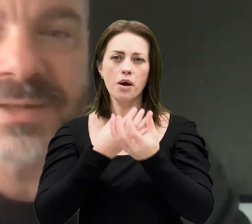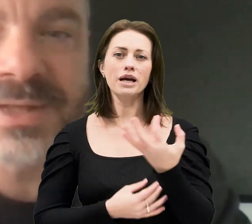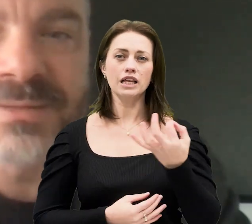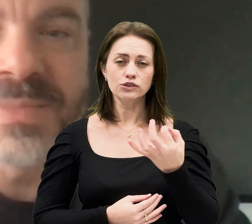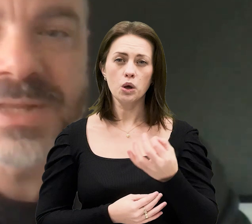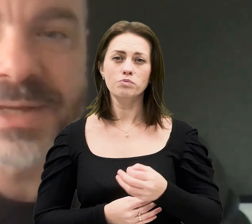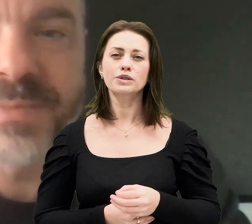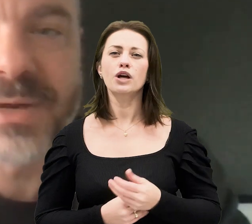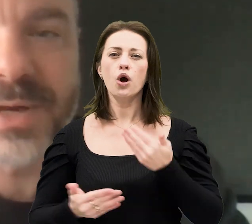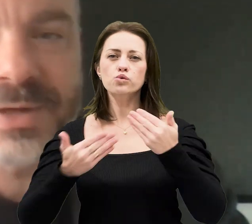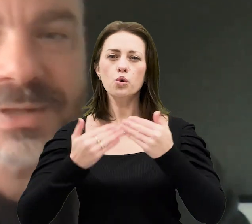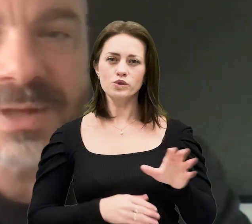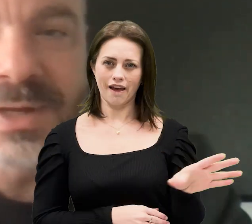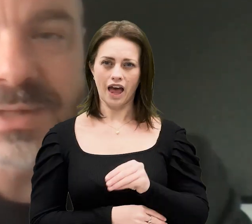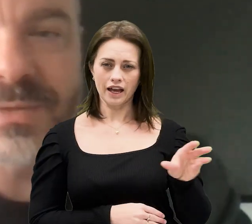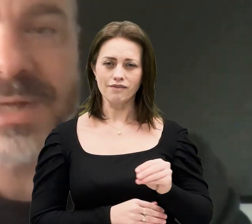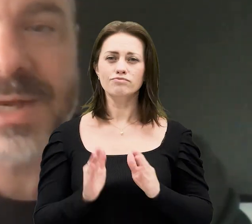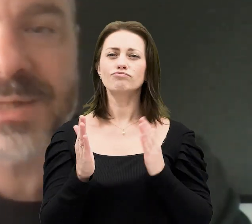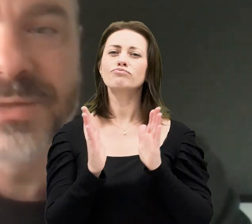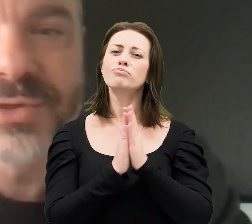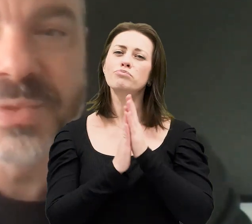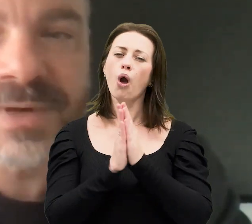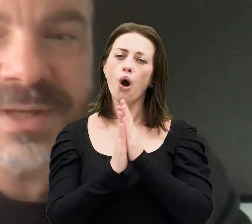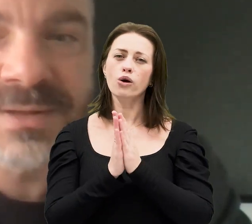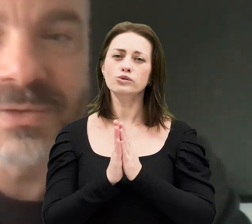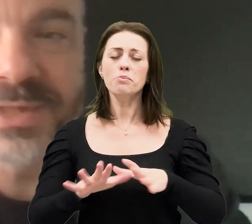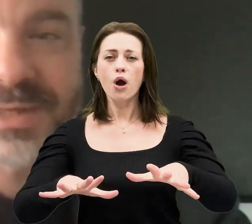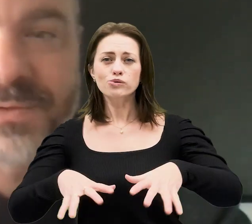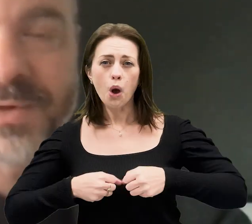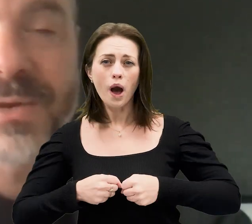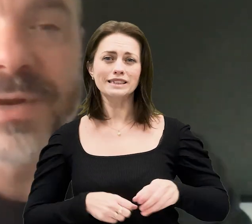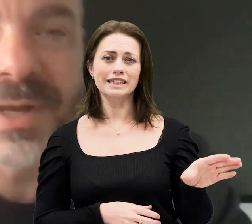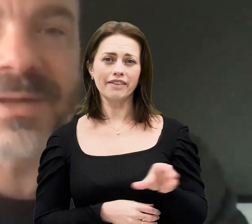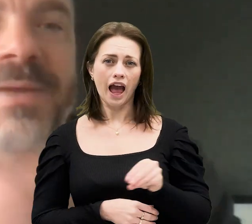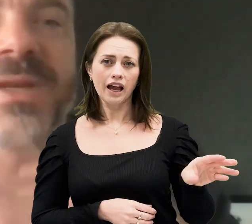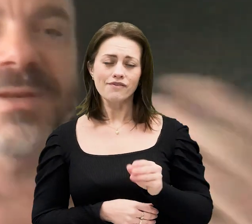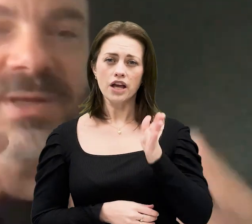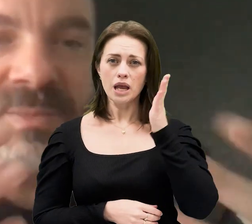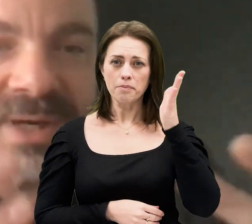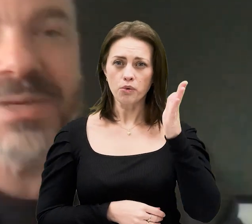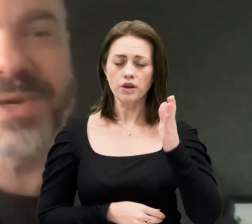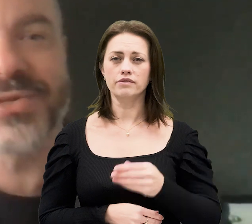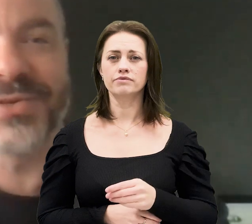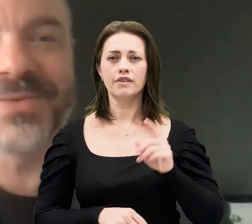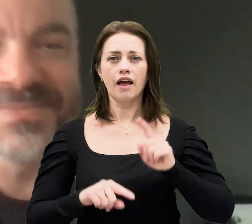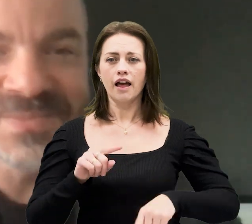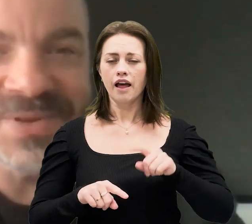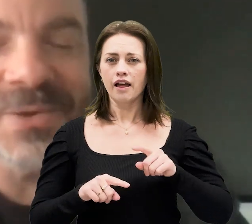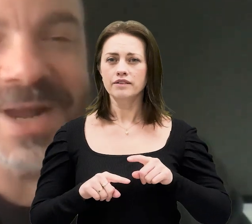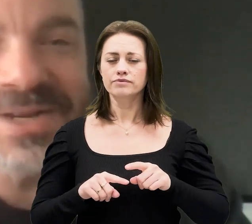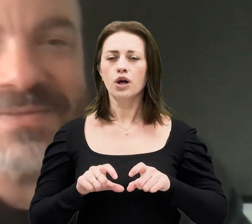is that the meeting is being recorded. So I ask you to provide consent for recording. I mean, your